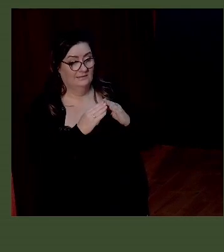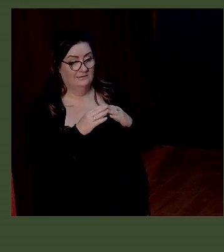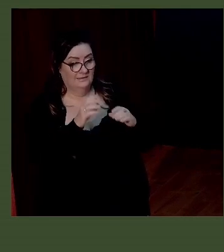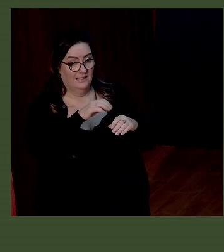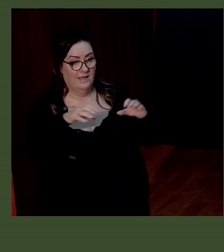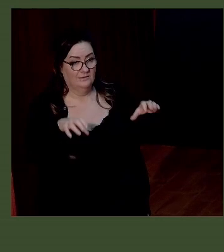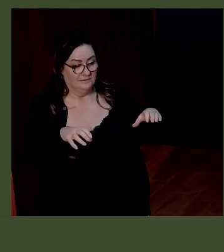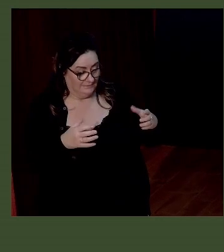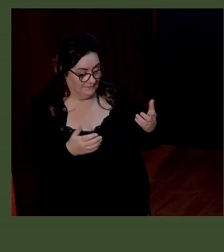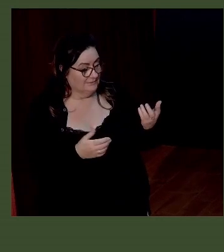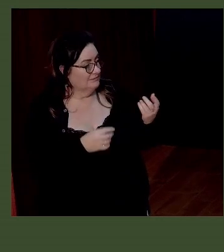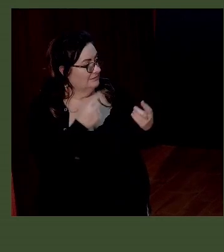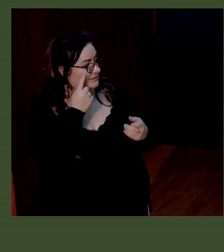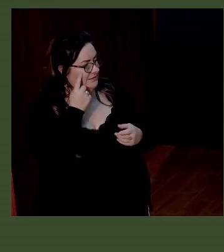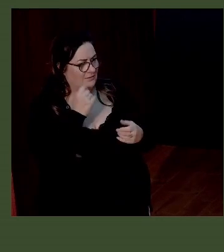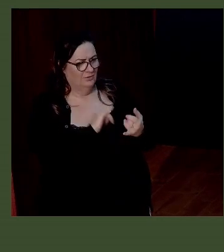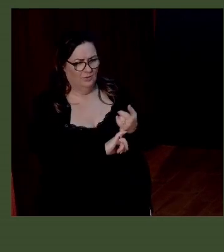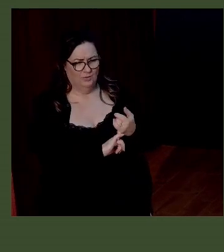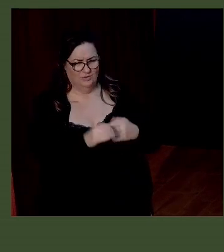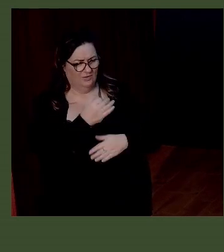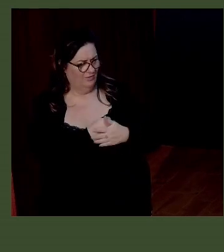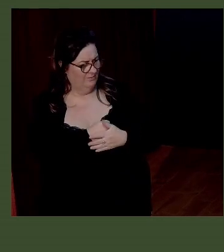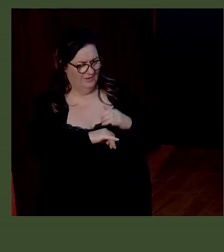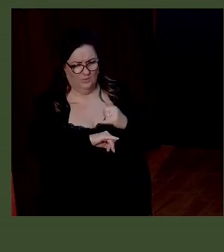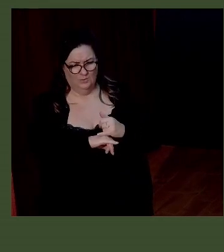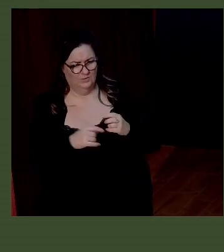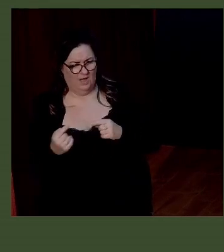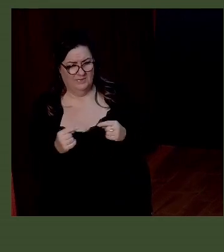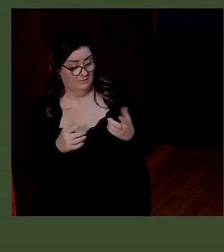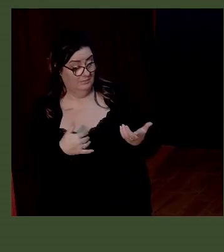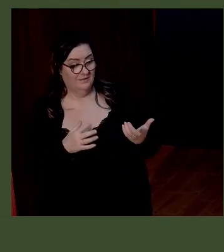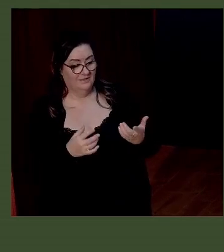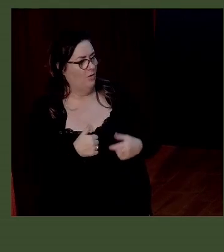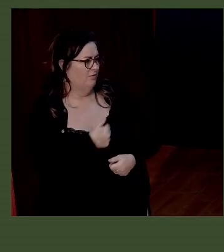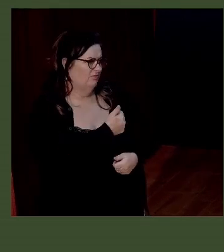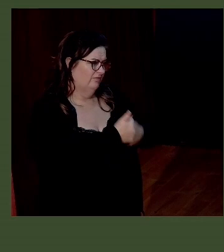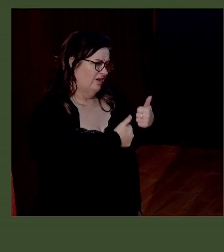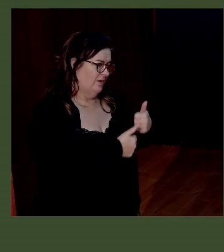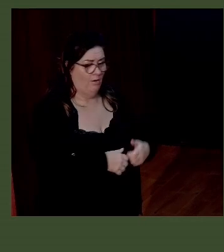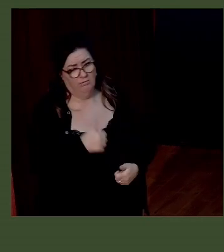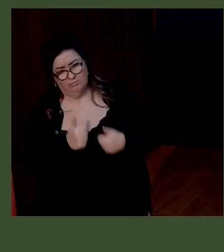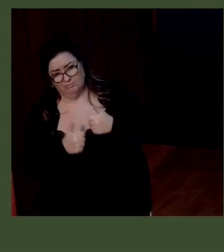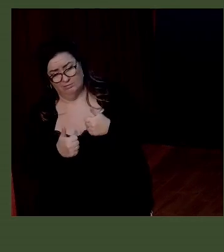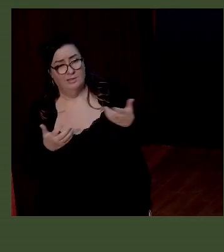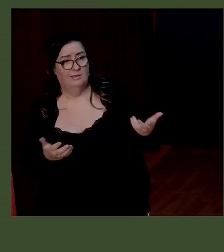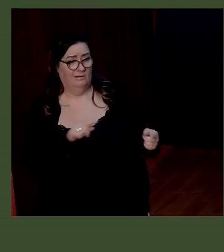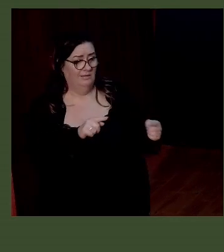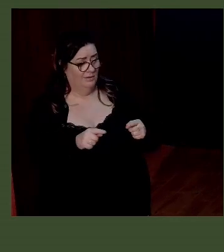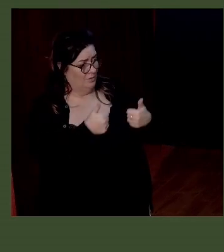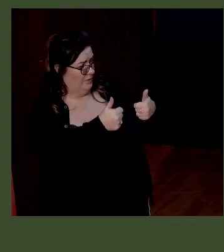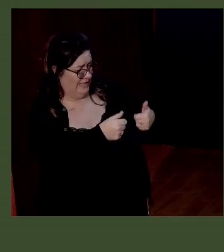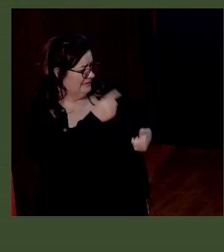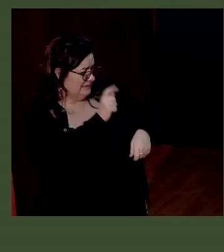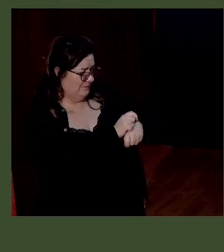House, because you begin to wonder who's the government and who's the opposition, as they complement each other and say, well, you know, it was